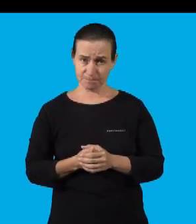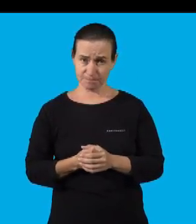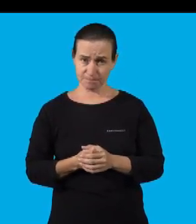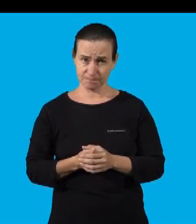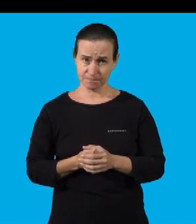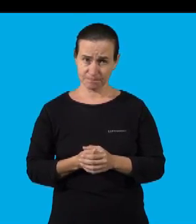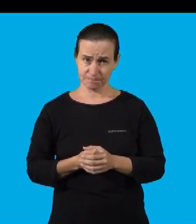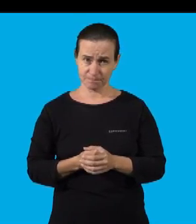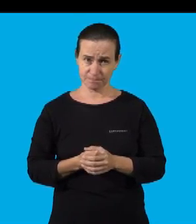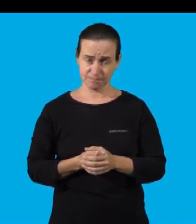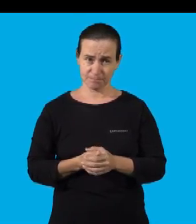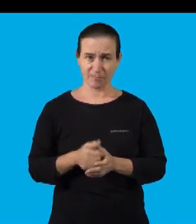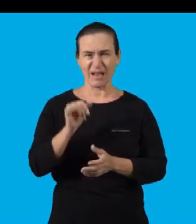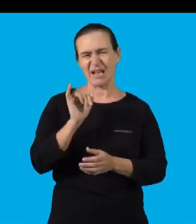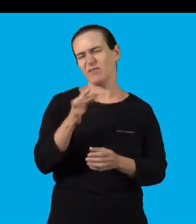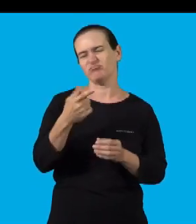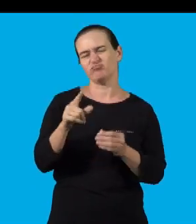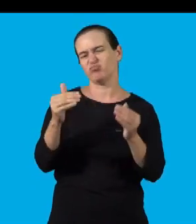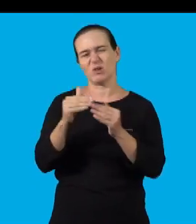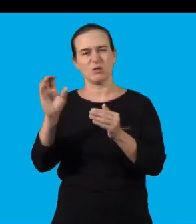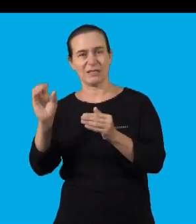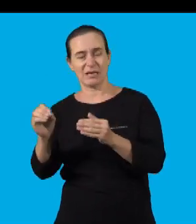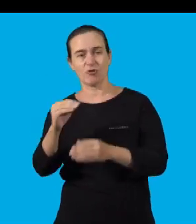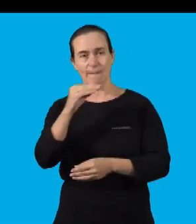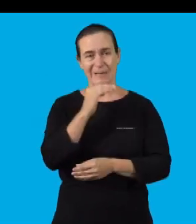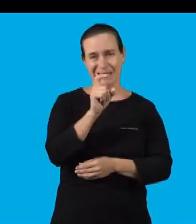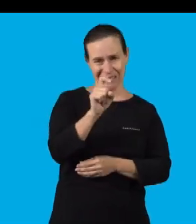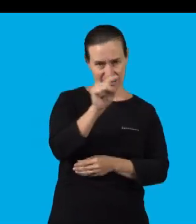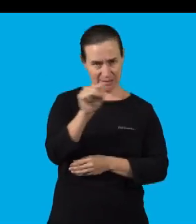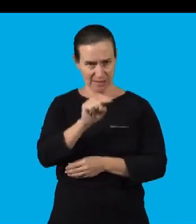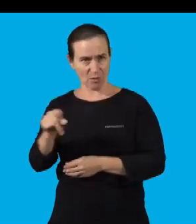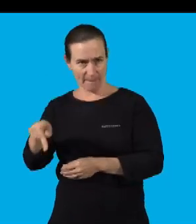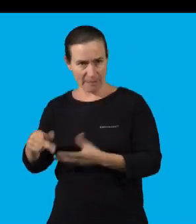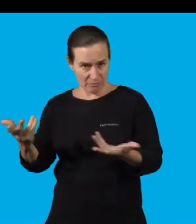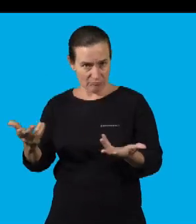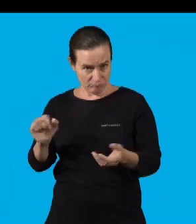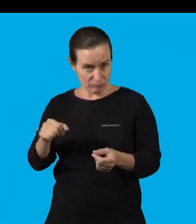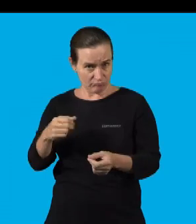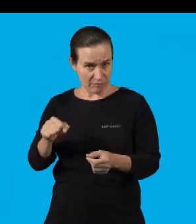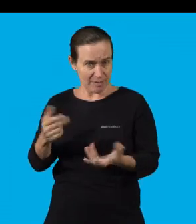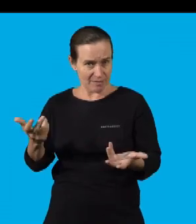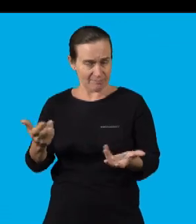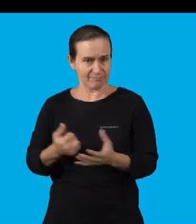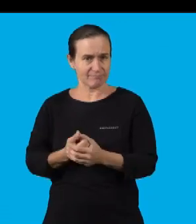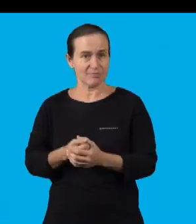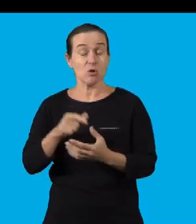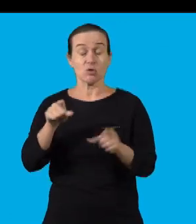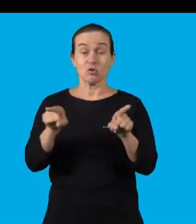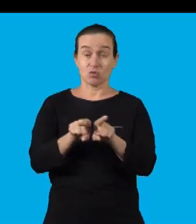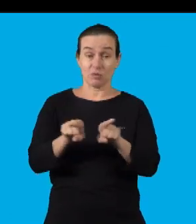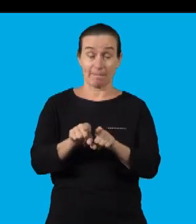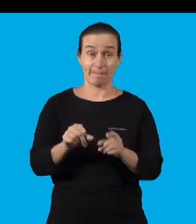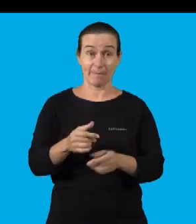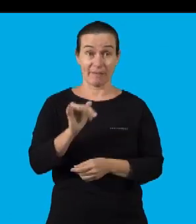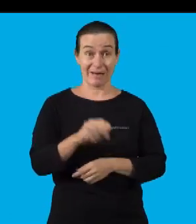We know that if we equate it to 0 there, that is going to be x is equals to p, right? So in this case, we know that